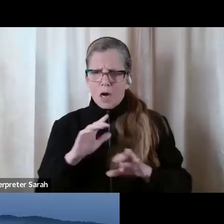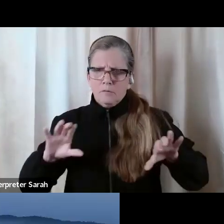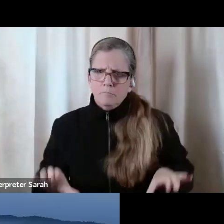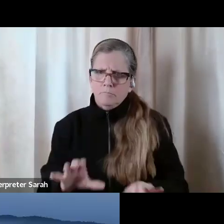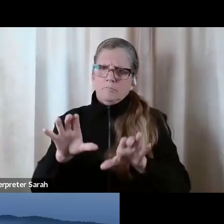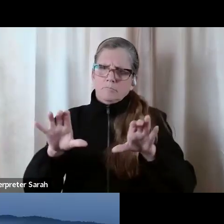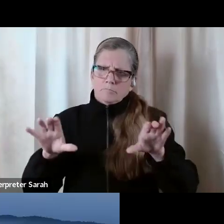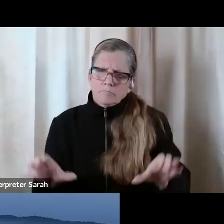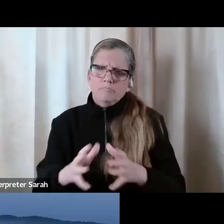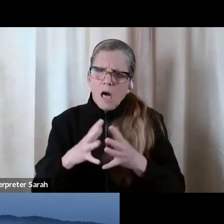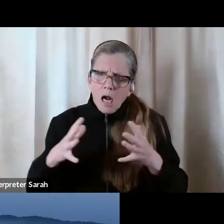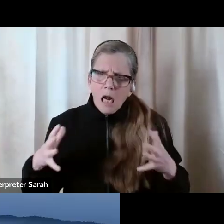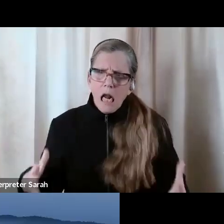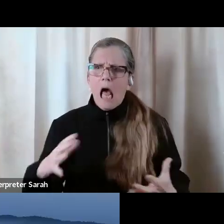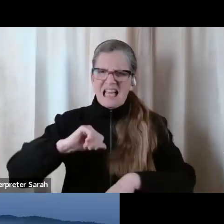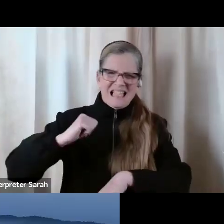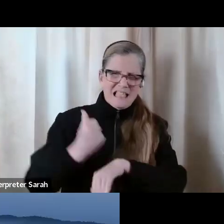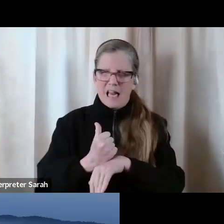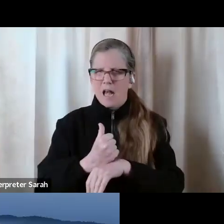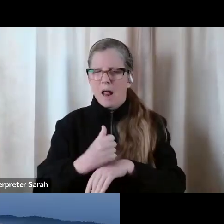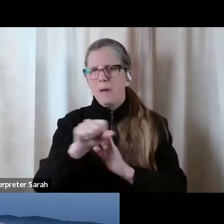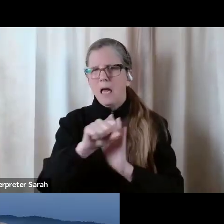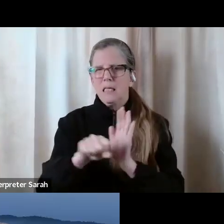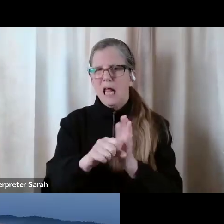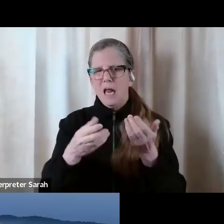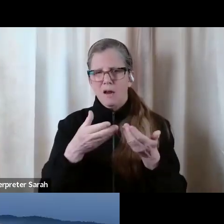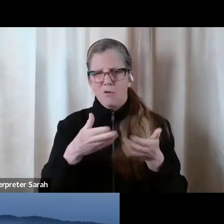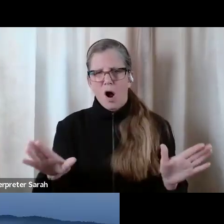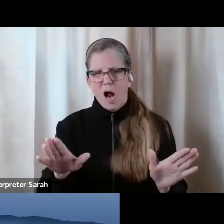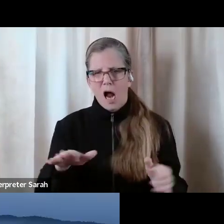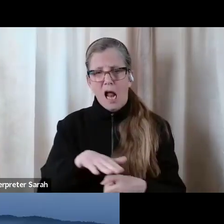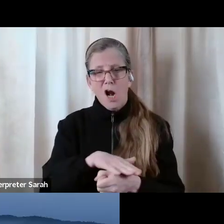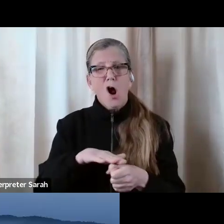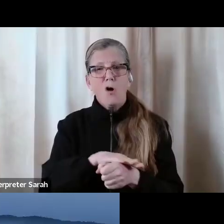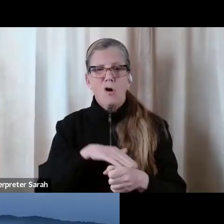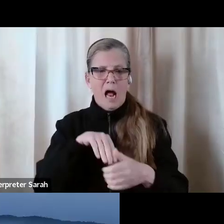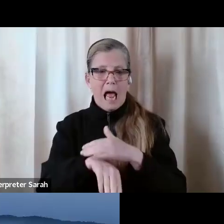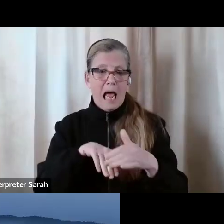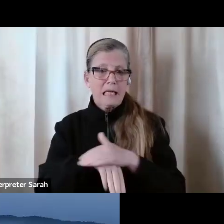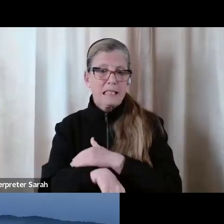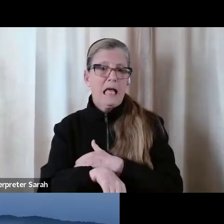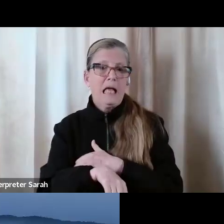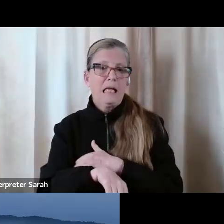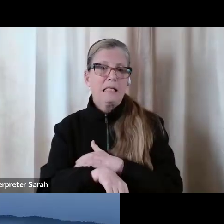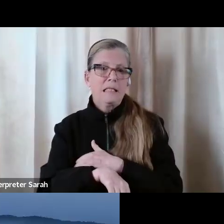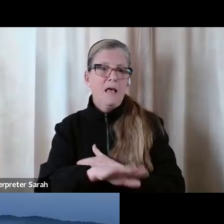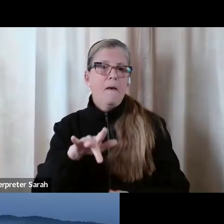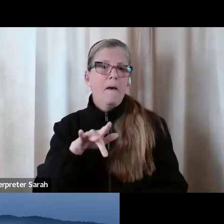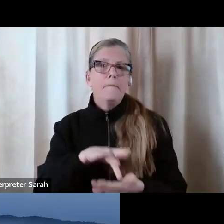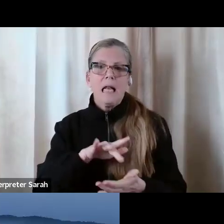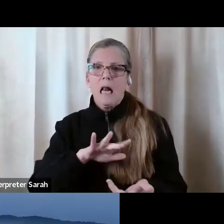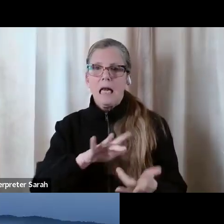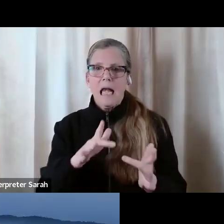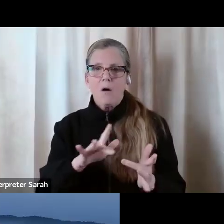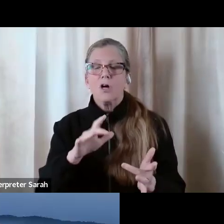putting together a statewide open access middle mile network to enable market-based